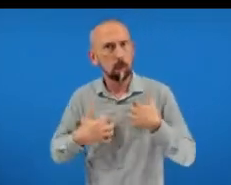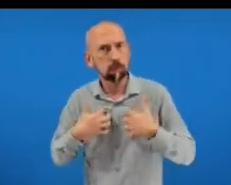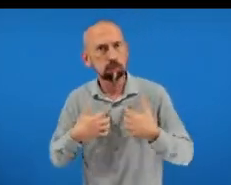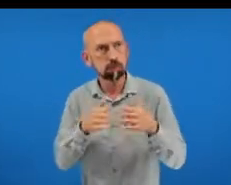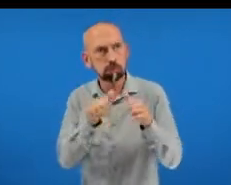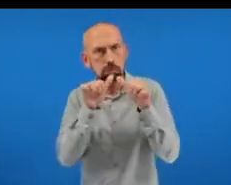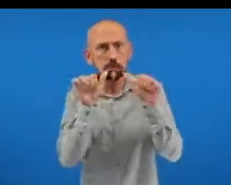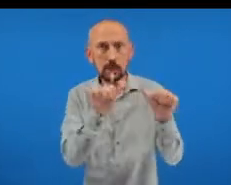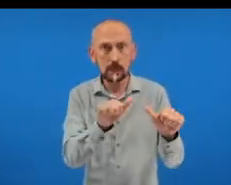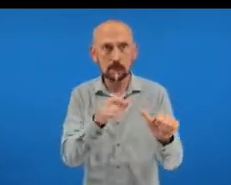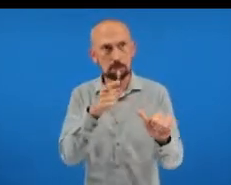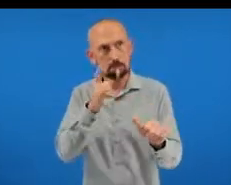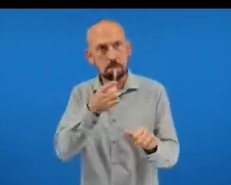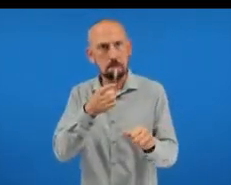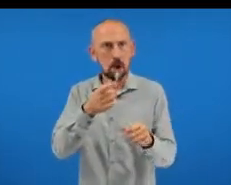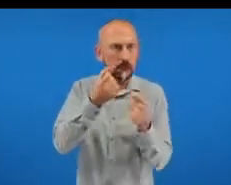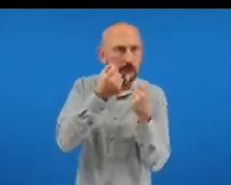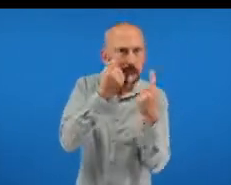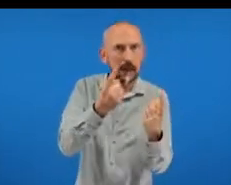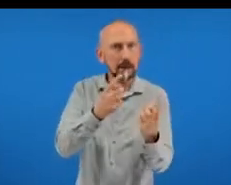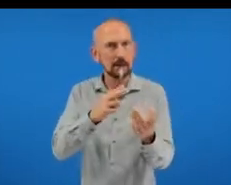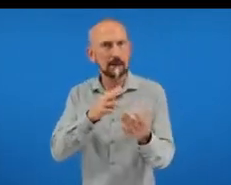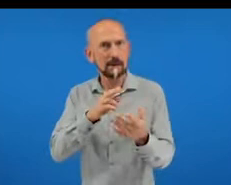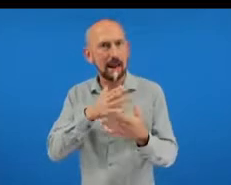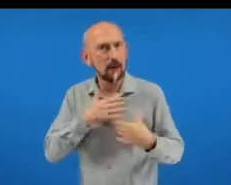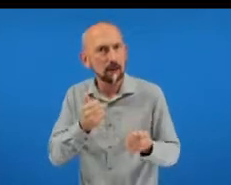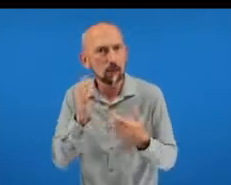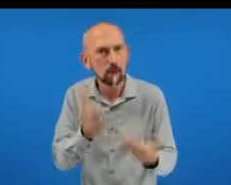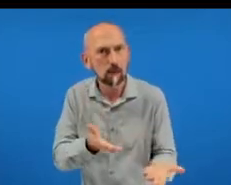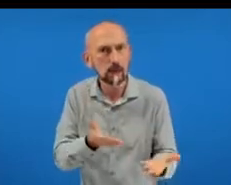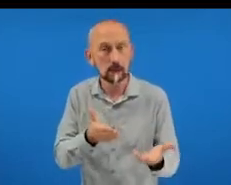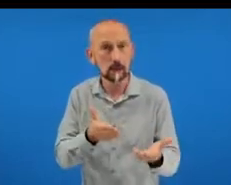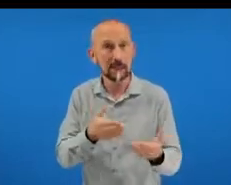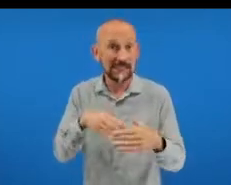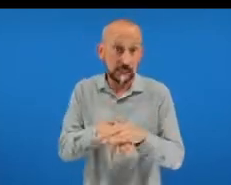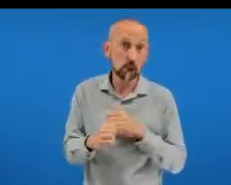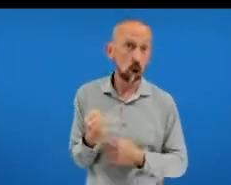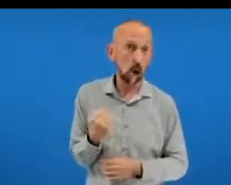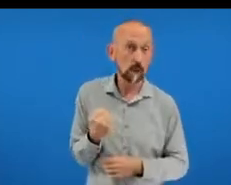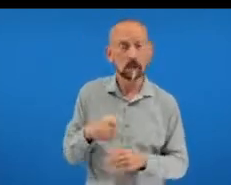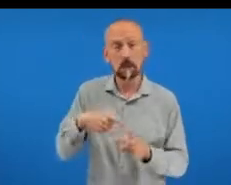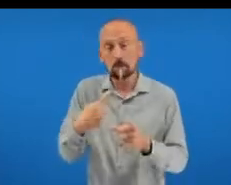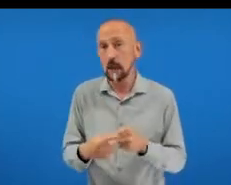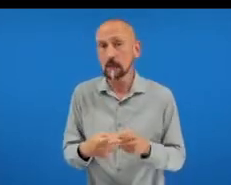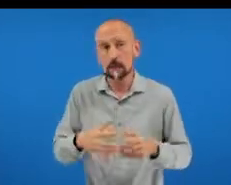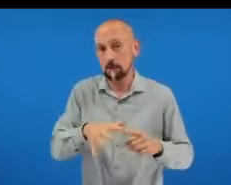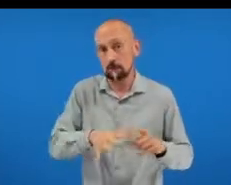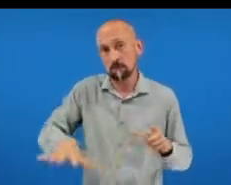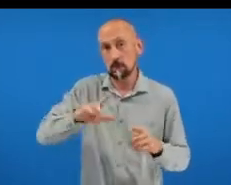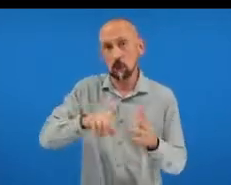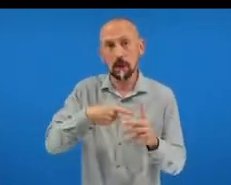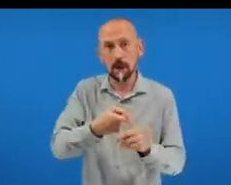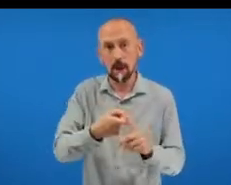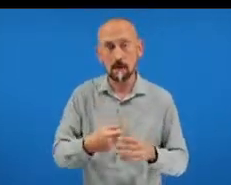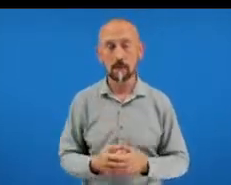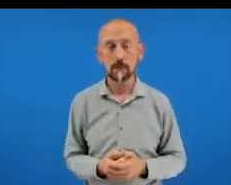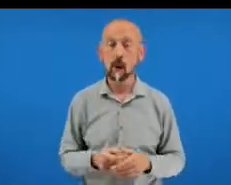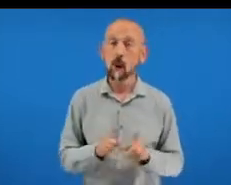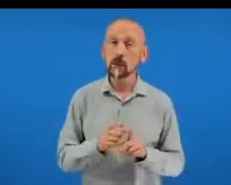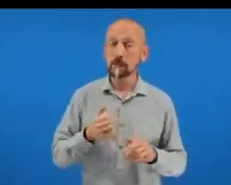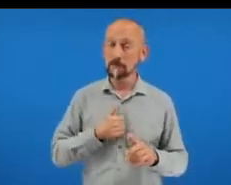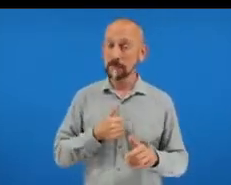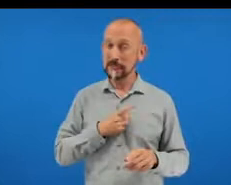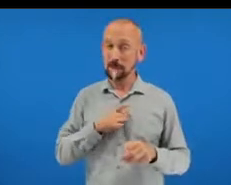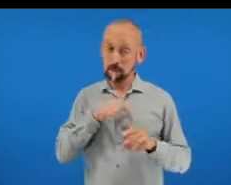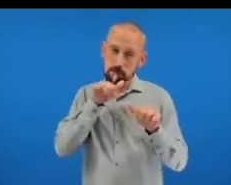health service in Scotland and the wider United Kingdom, and of my passion, which has been mental